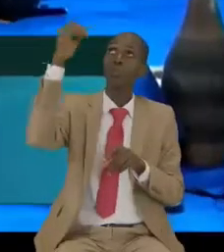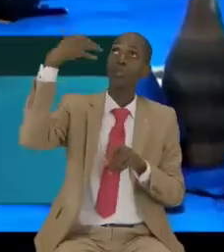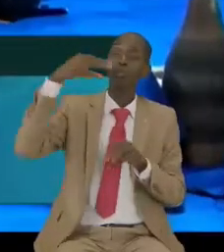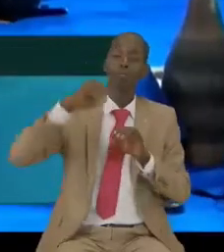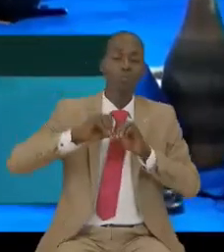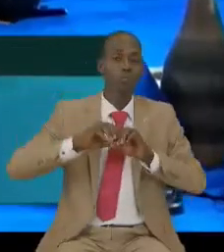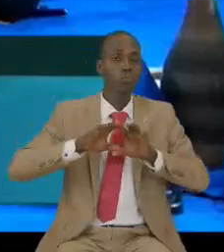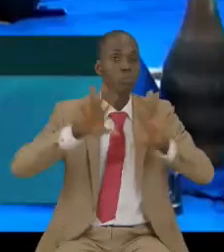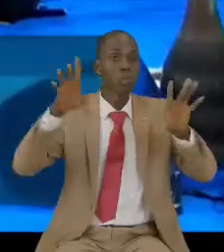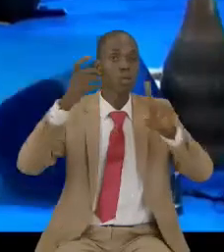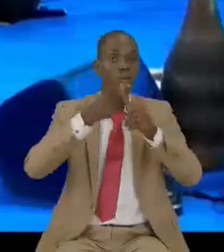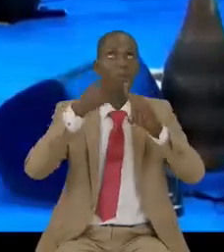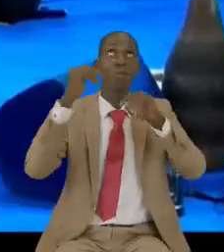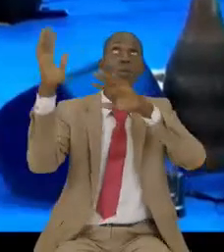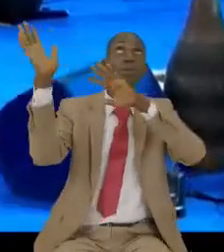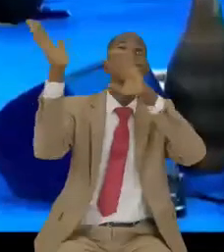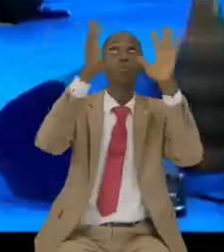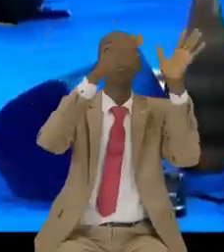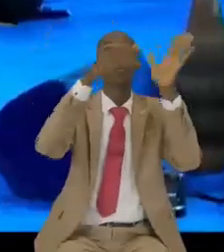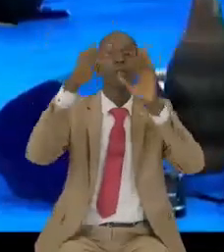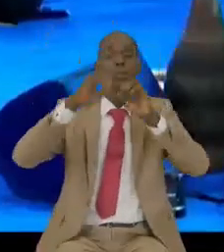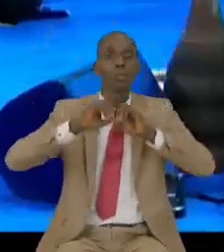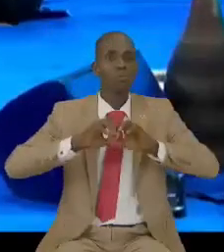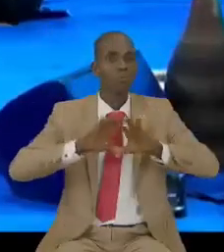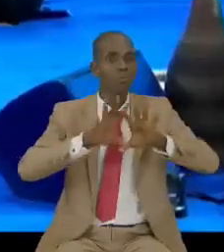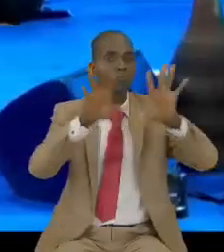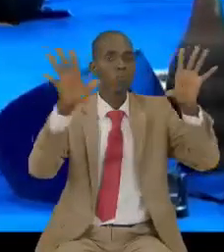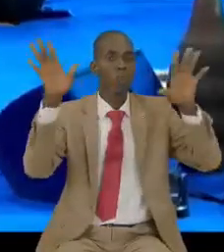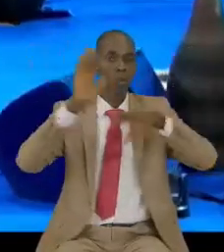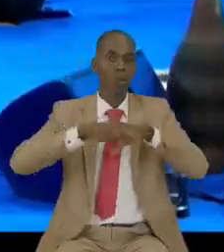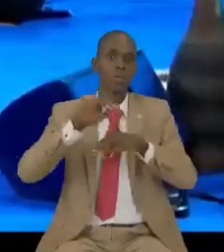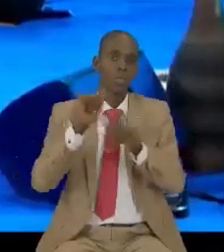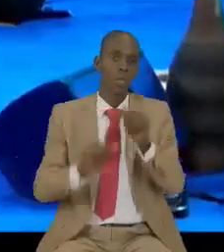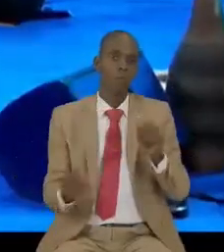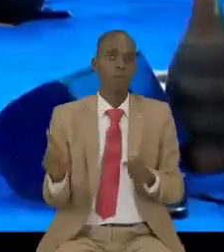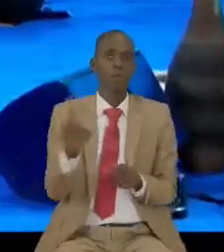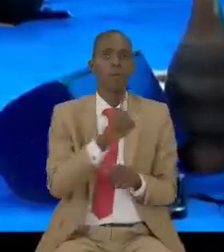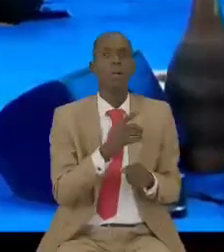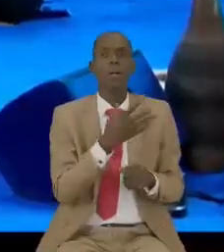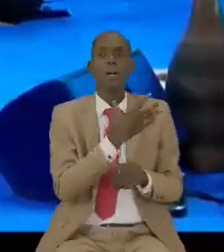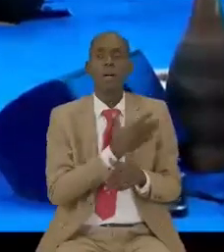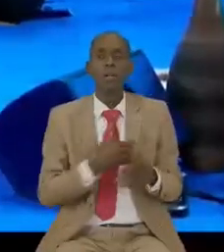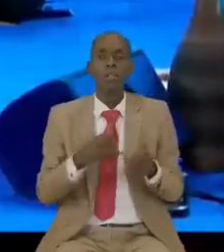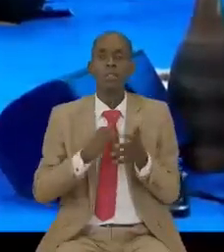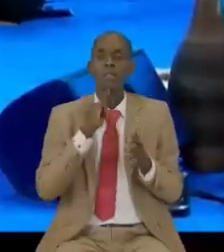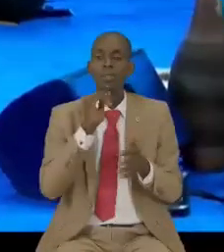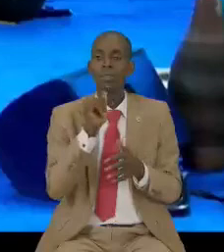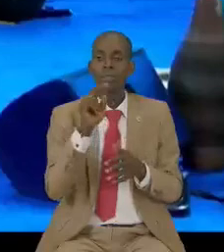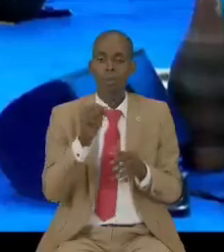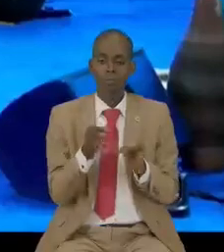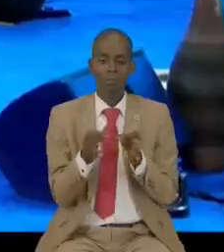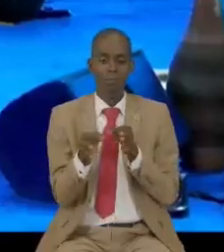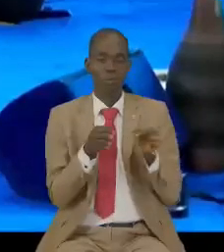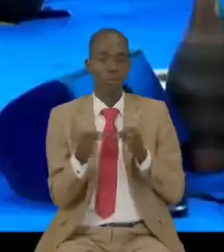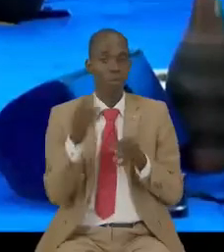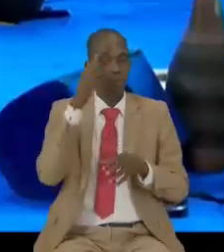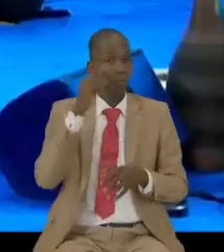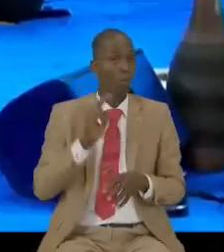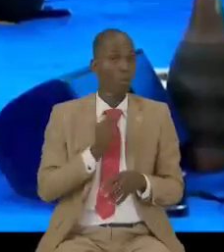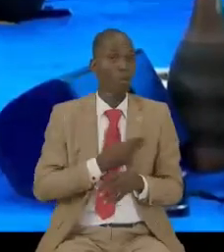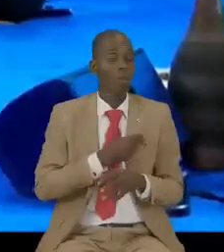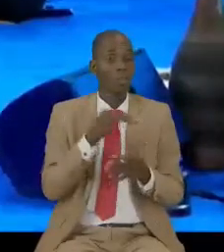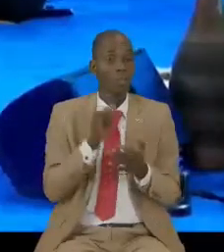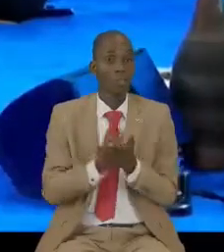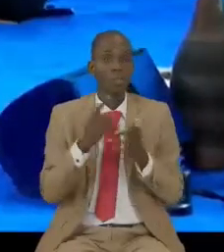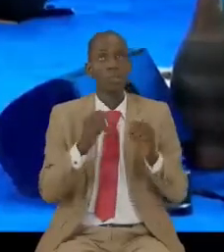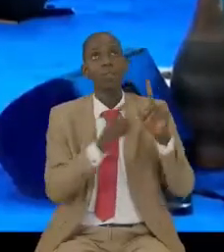it shines upon everyone. And it's an illustration for us that the Lord, who